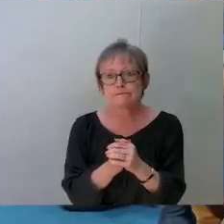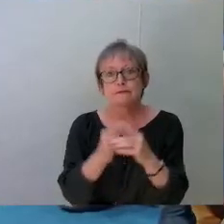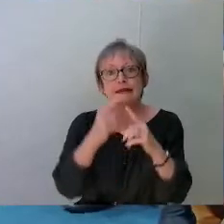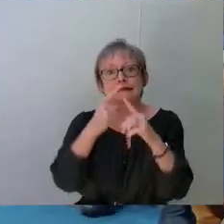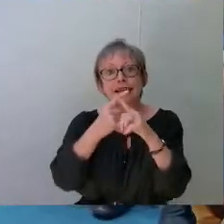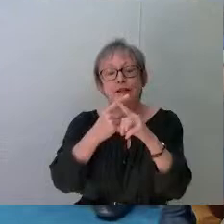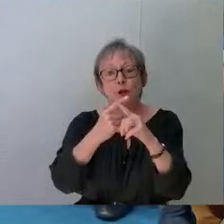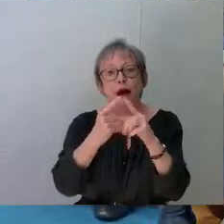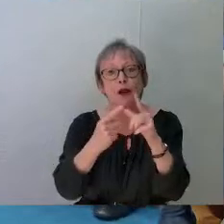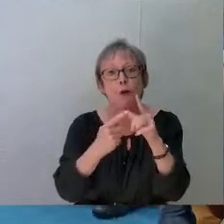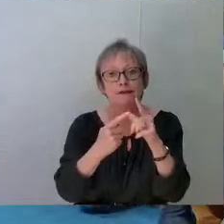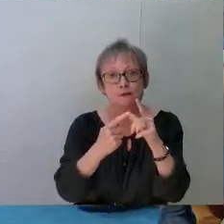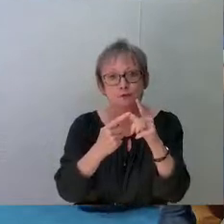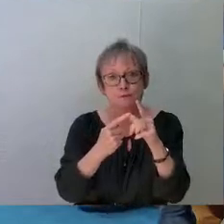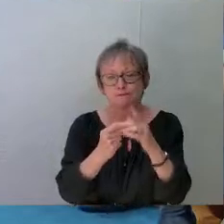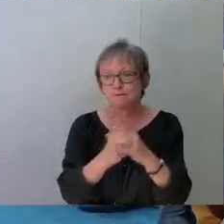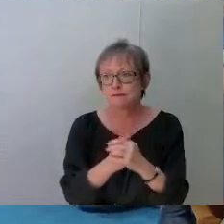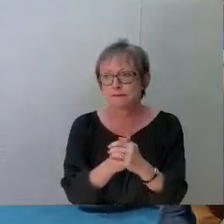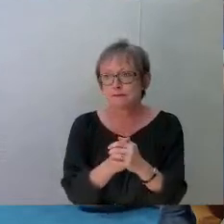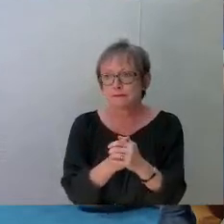Xenia Anagnostou.